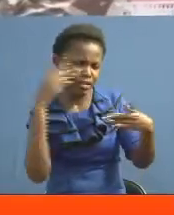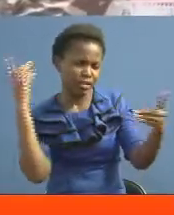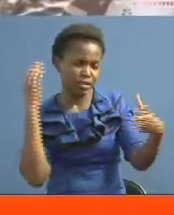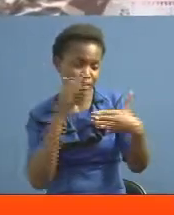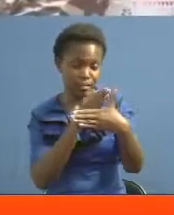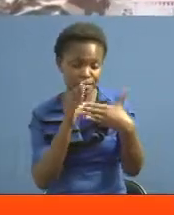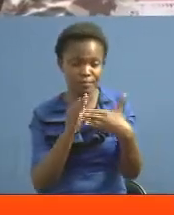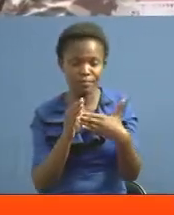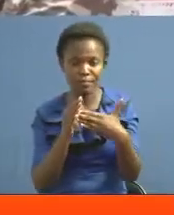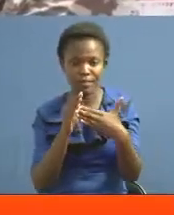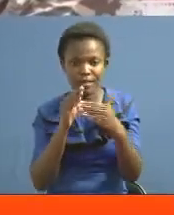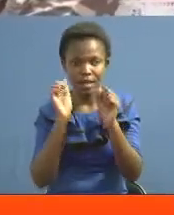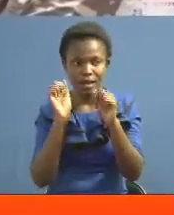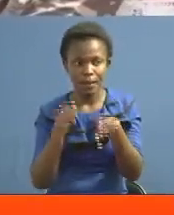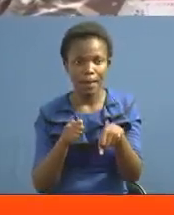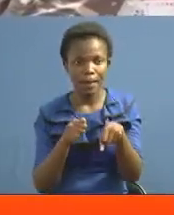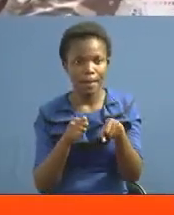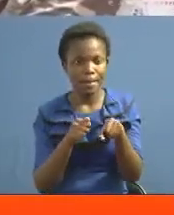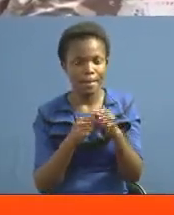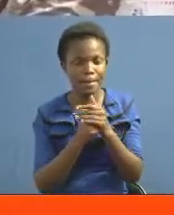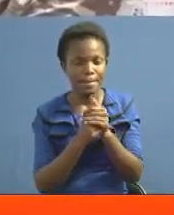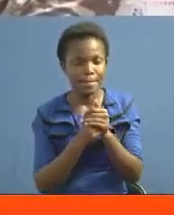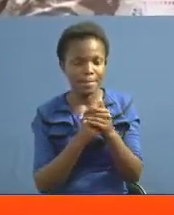with COVID-19 measures.